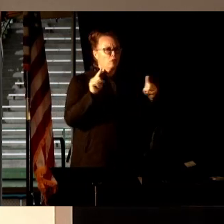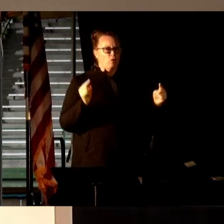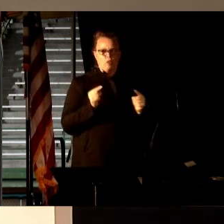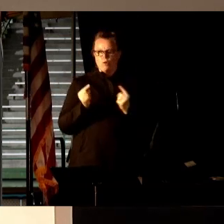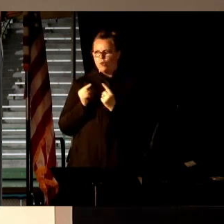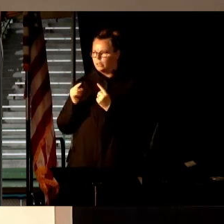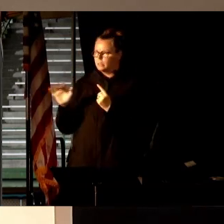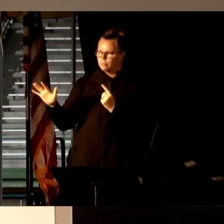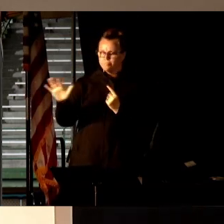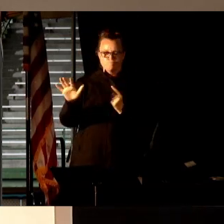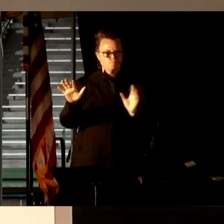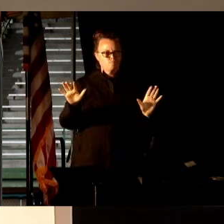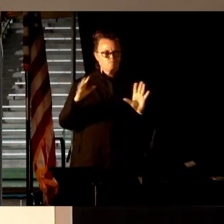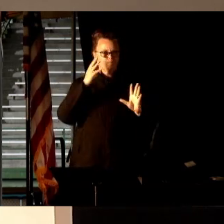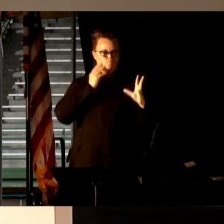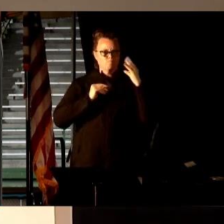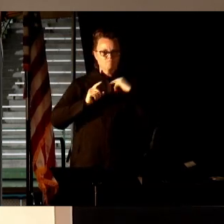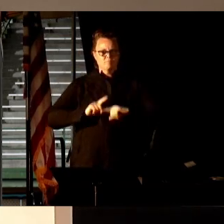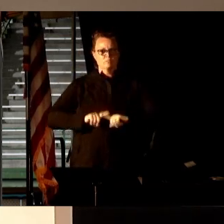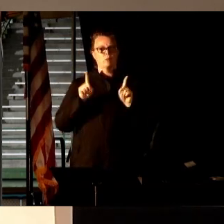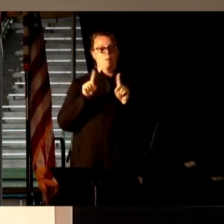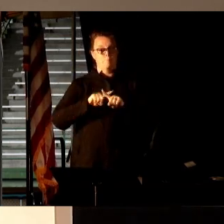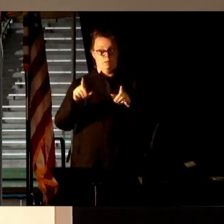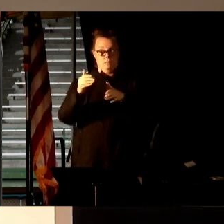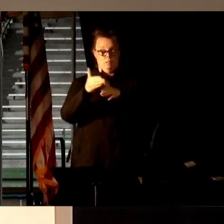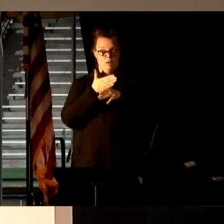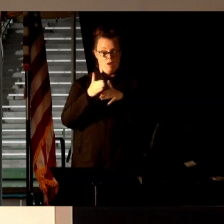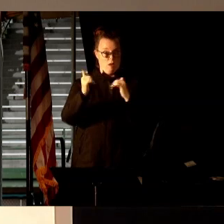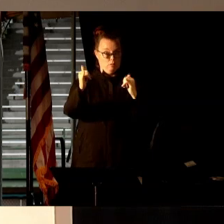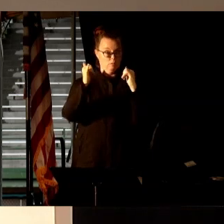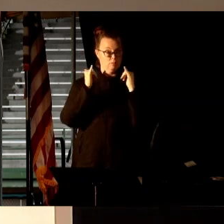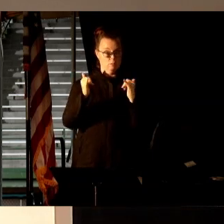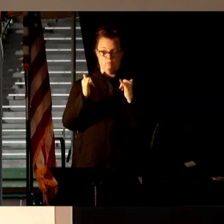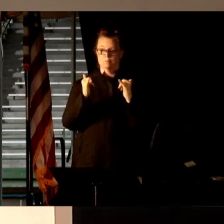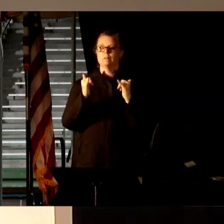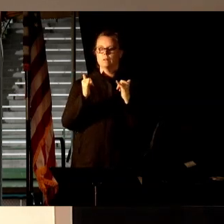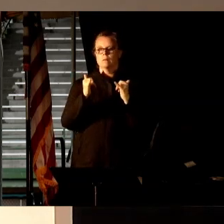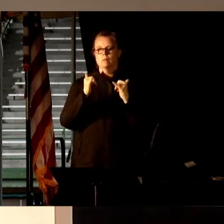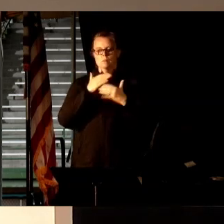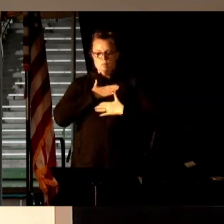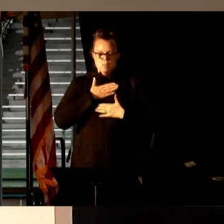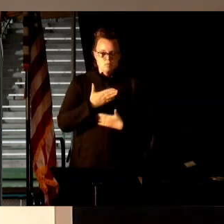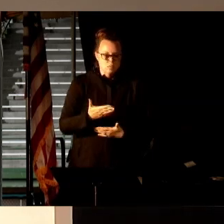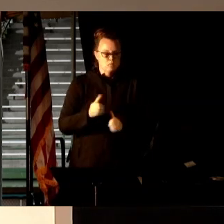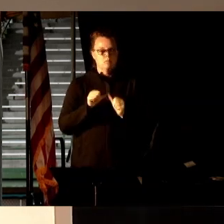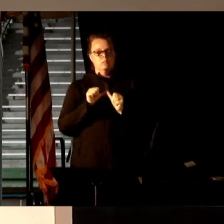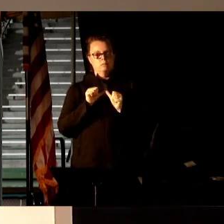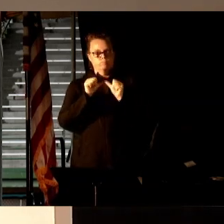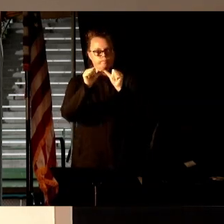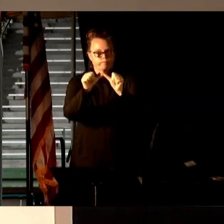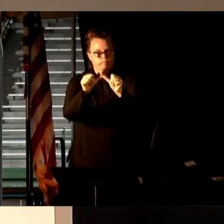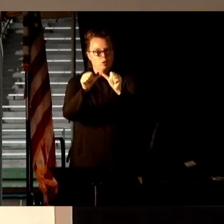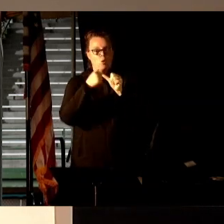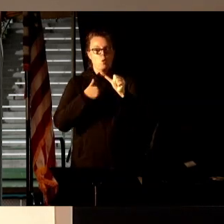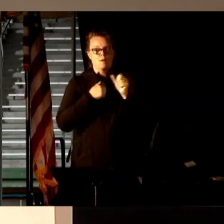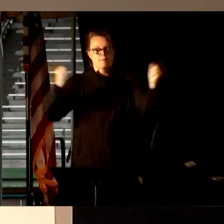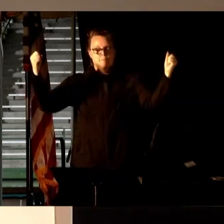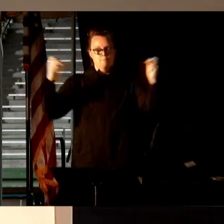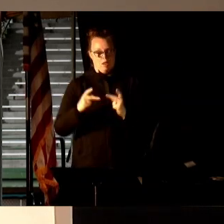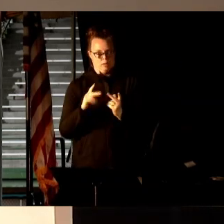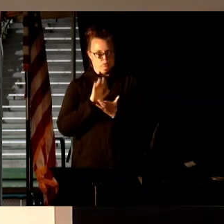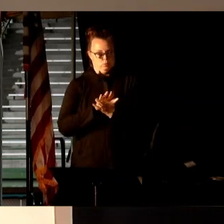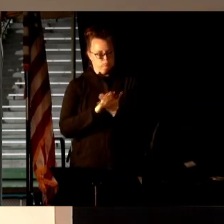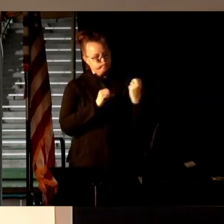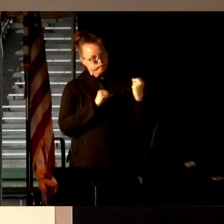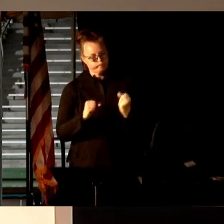in the audience. But we all share one thing in common, the willingness to keep going. We came back to school stronger than ever